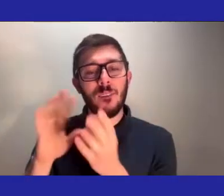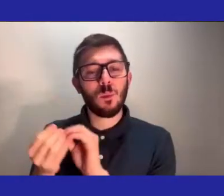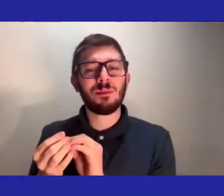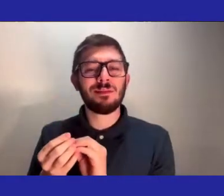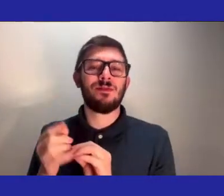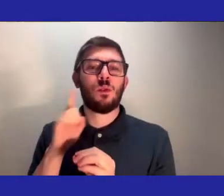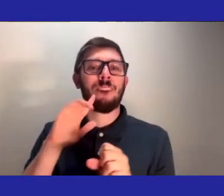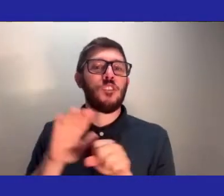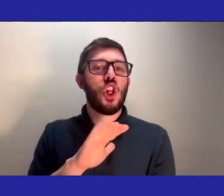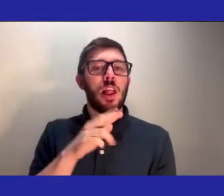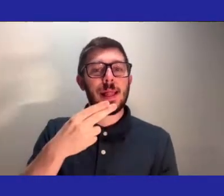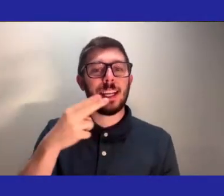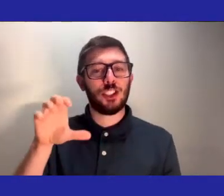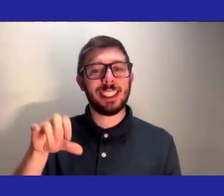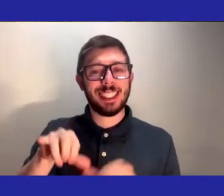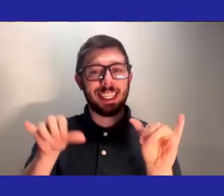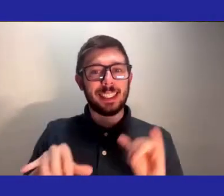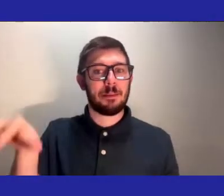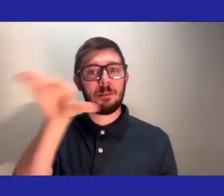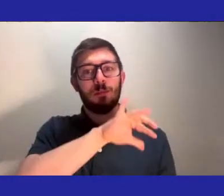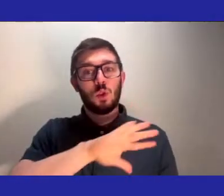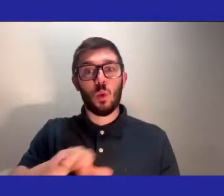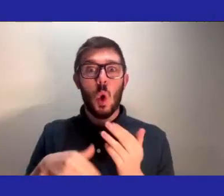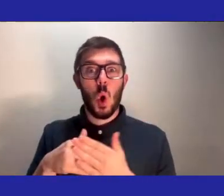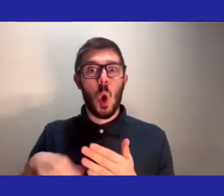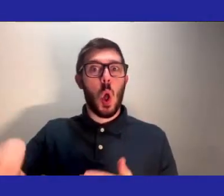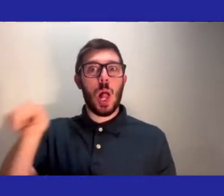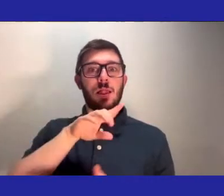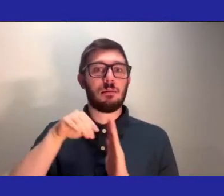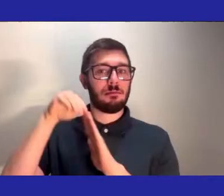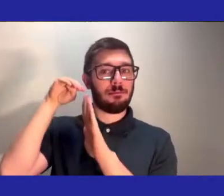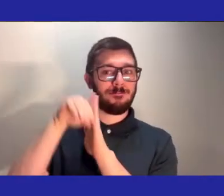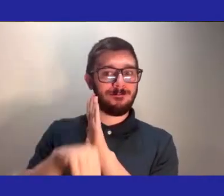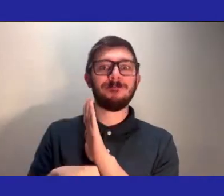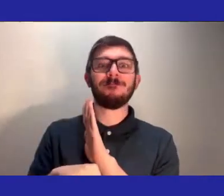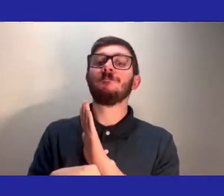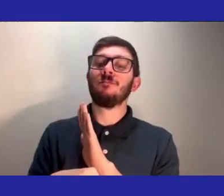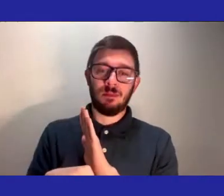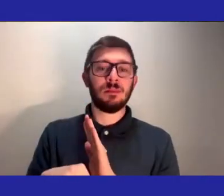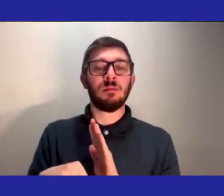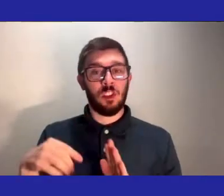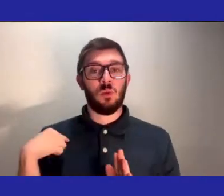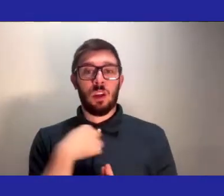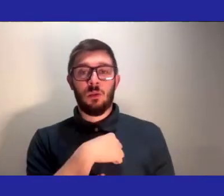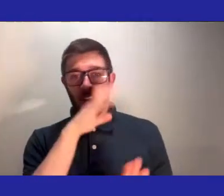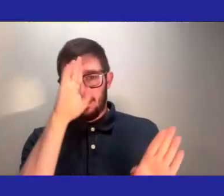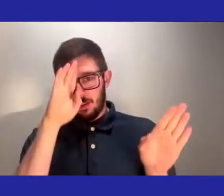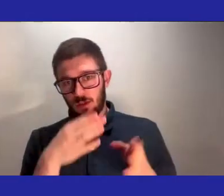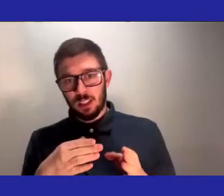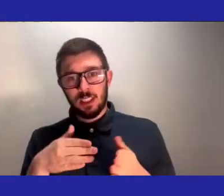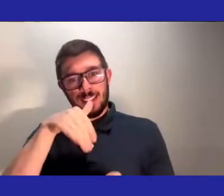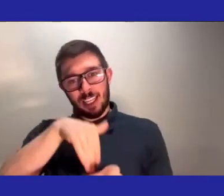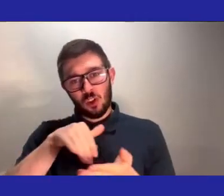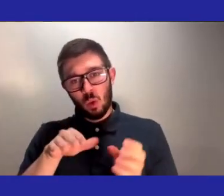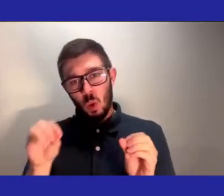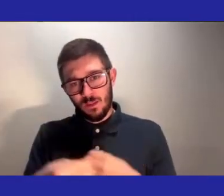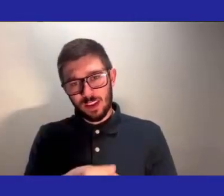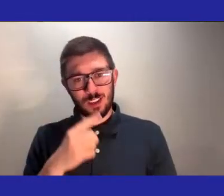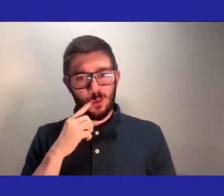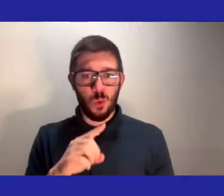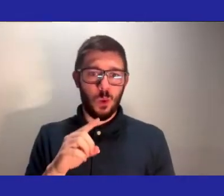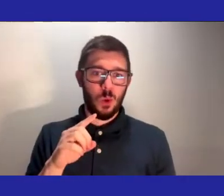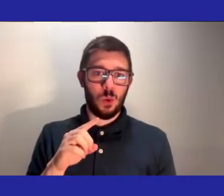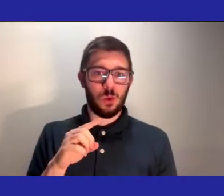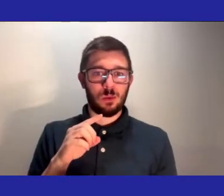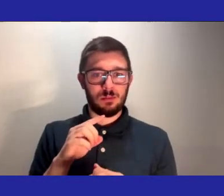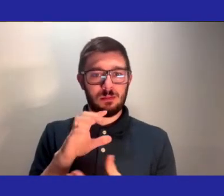a nice progression down, even though we were focused right on central office for the first quarter or so, October, November, December. We can go to the